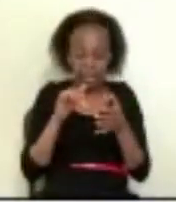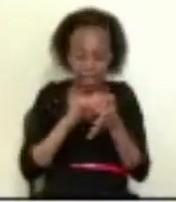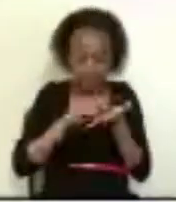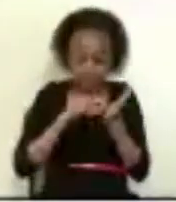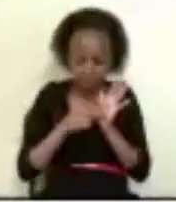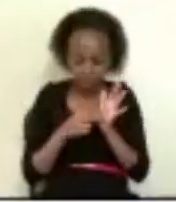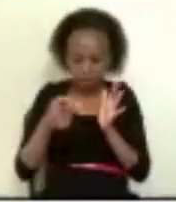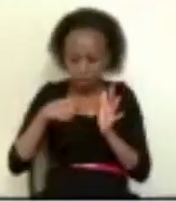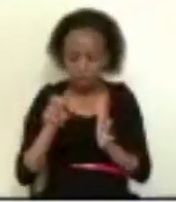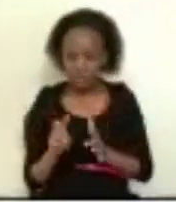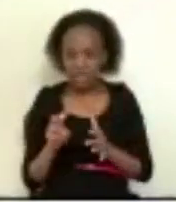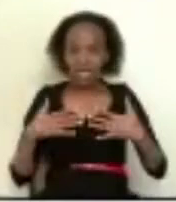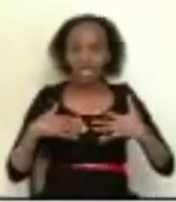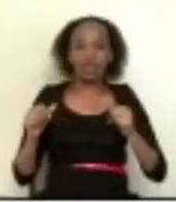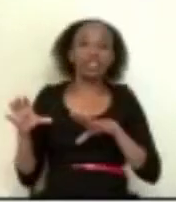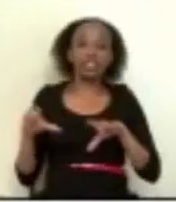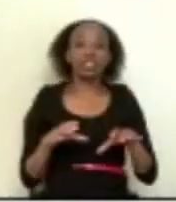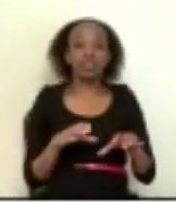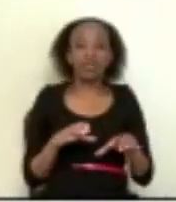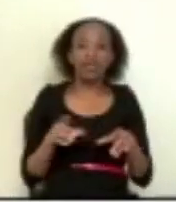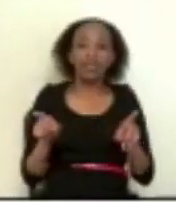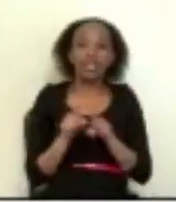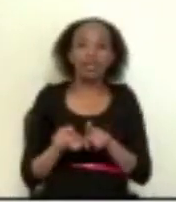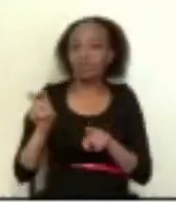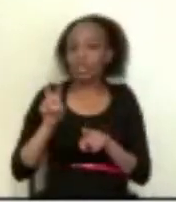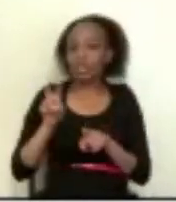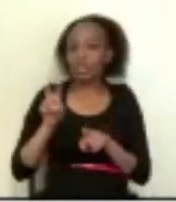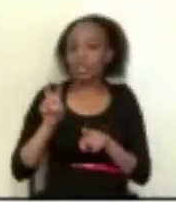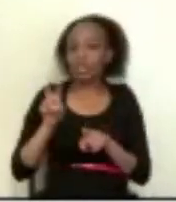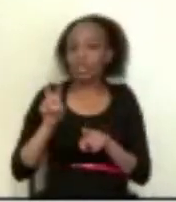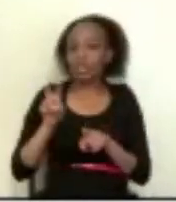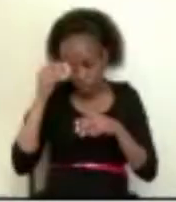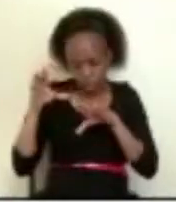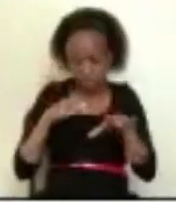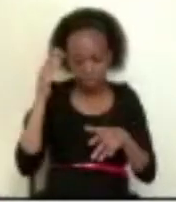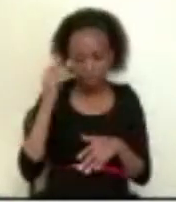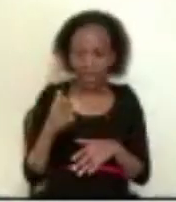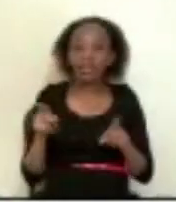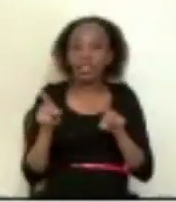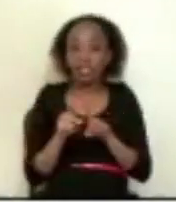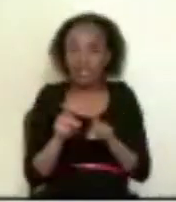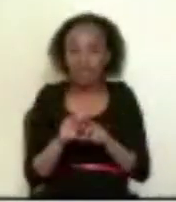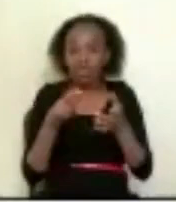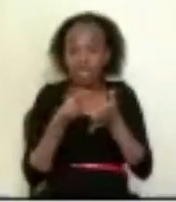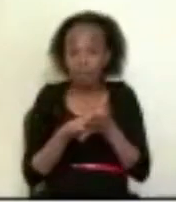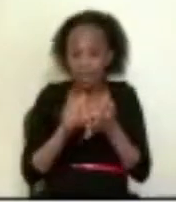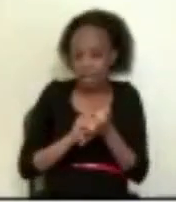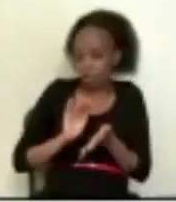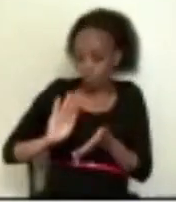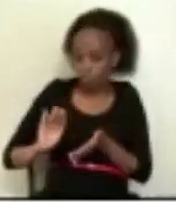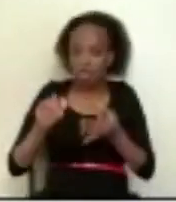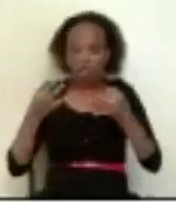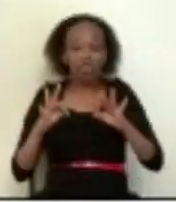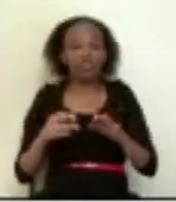going to see health suffer and we are going to see education suffer, because even the money that was set aside for